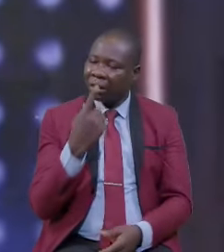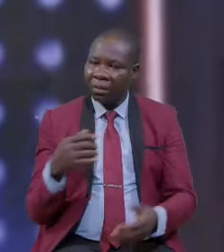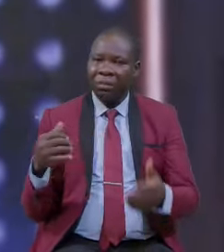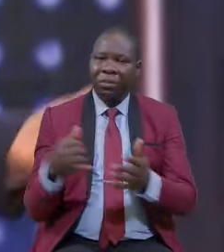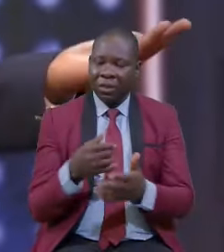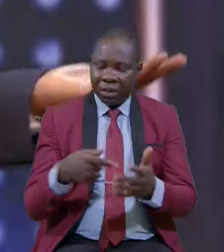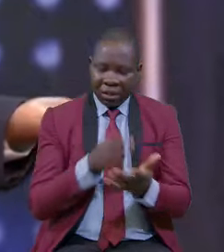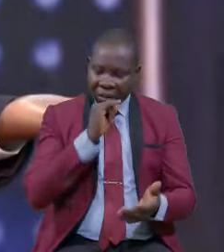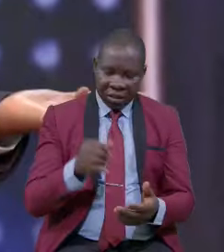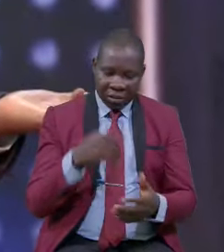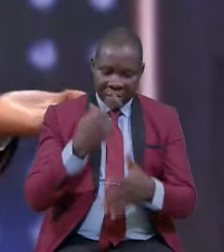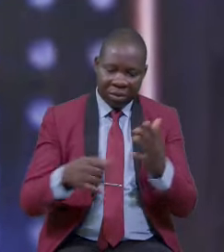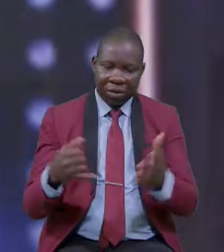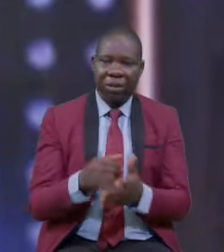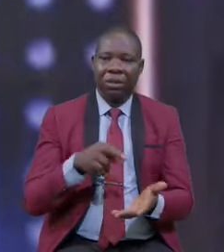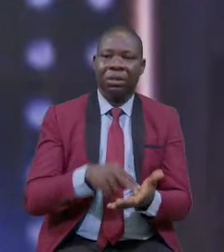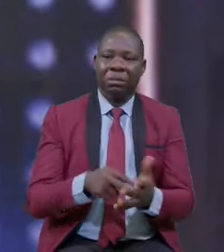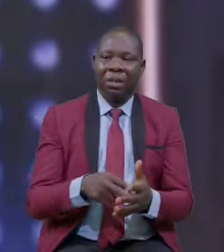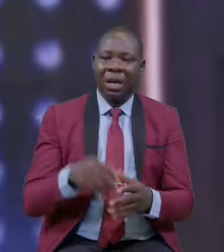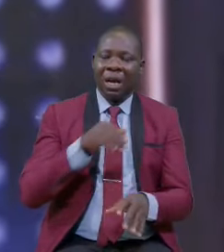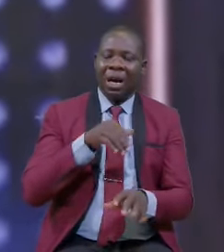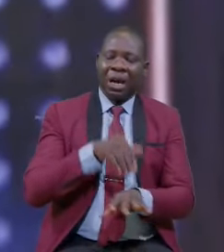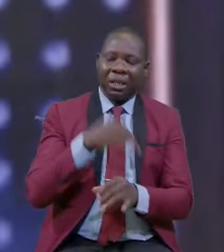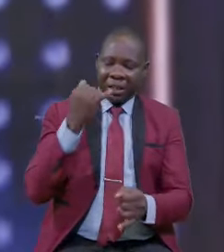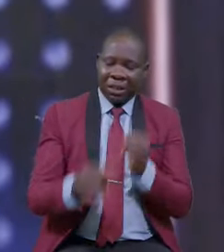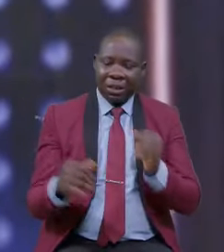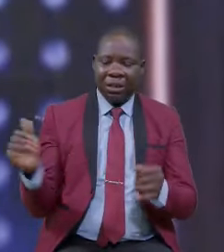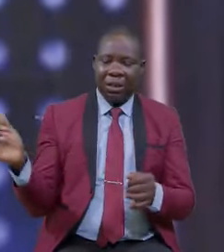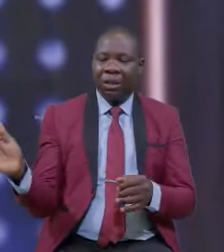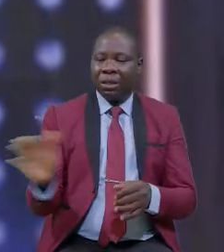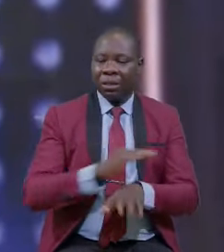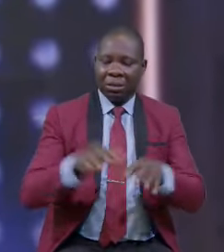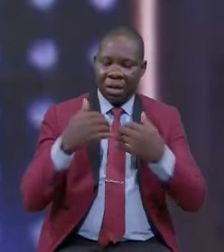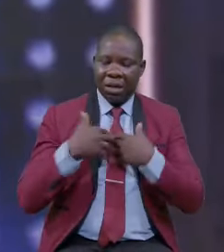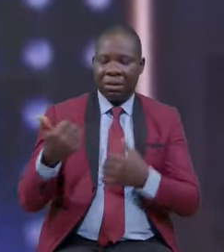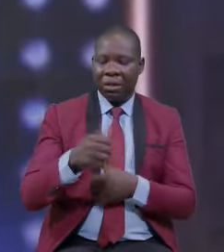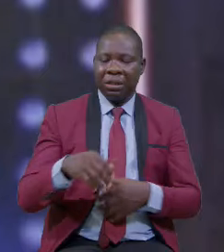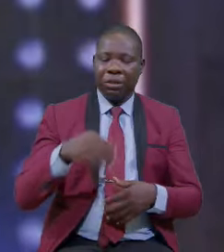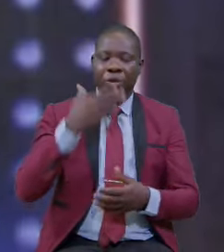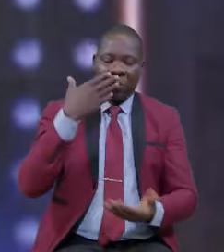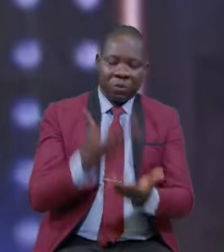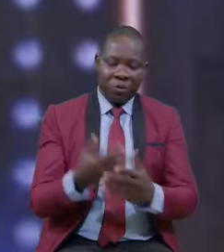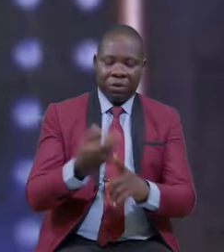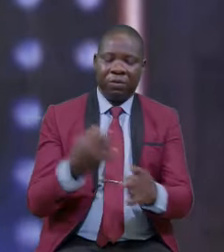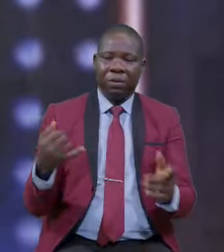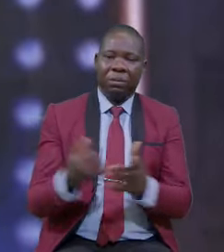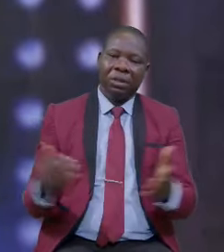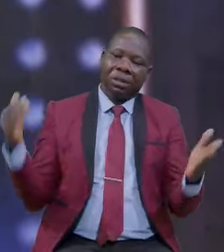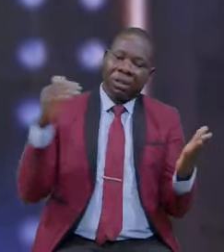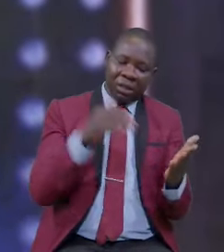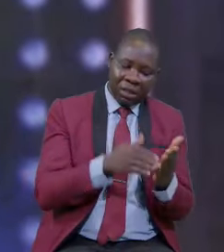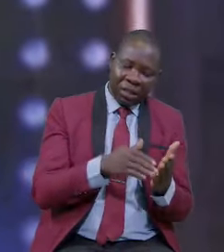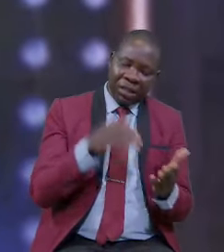finish, you don't get anything out of it anymore. But the people In these passages we're reading,